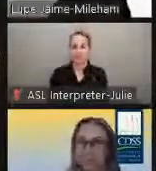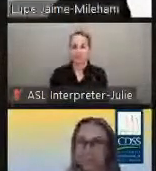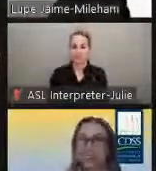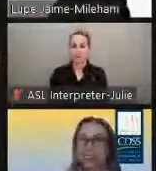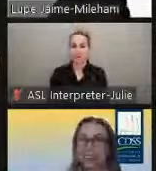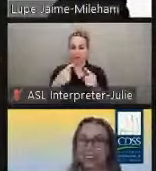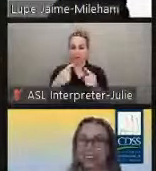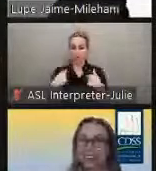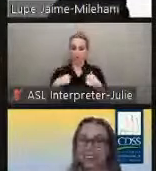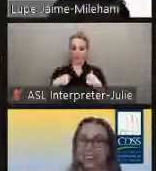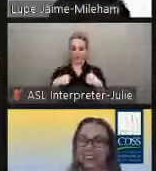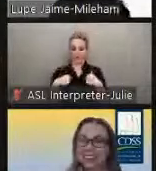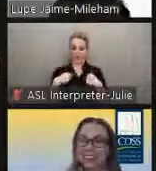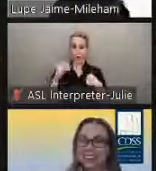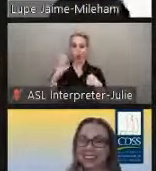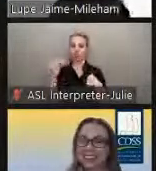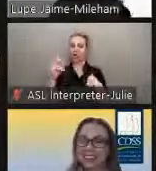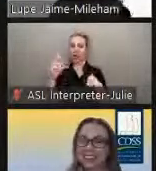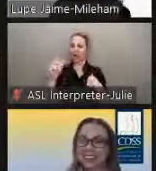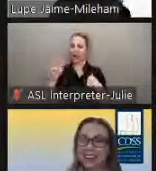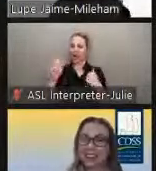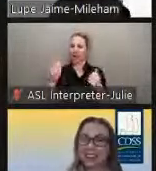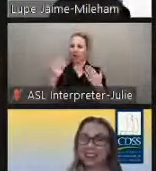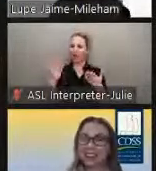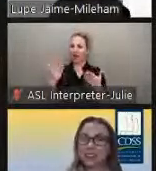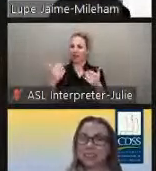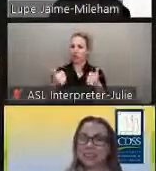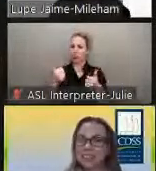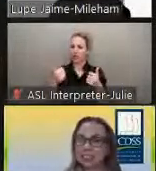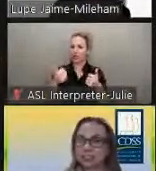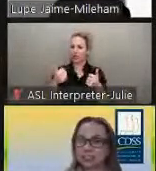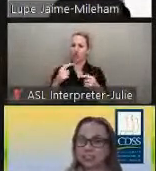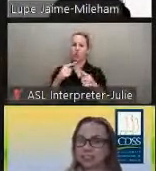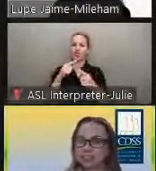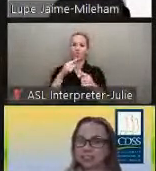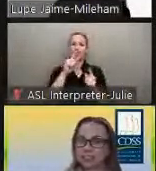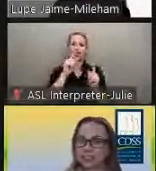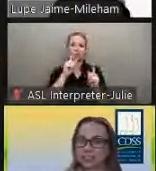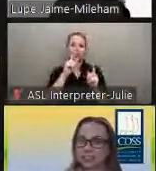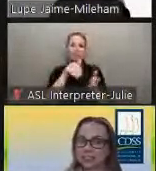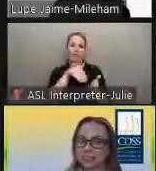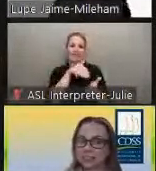to the child care providers? To the centers.